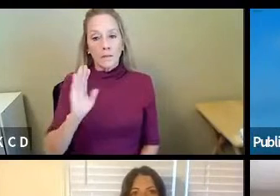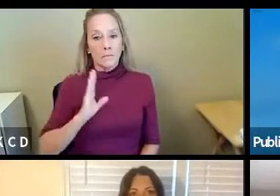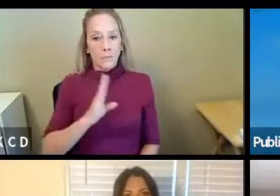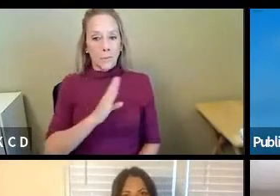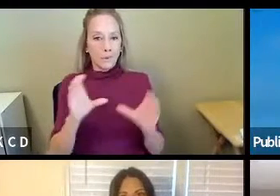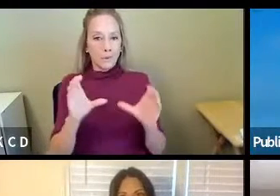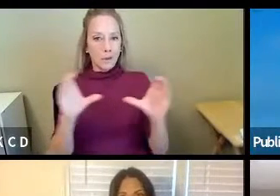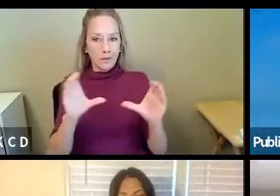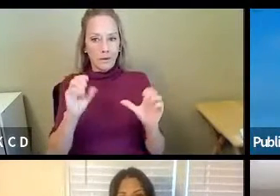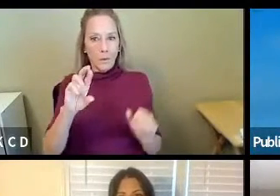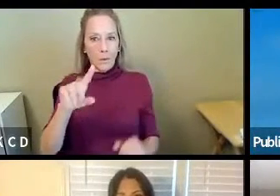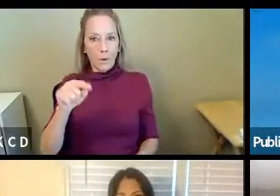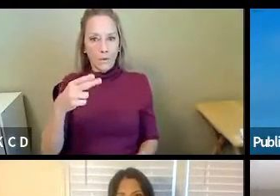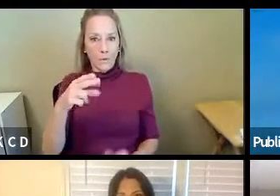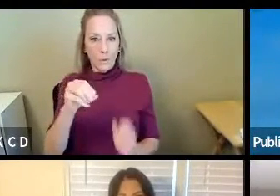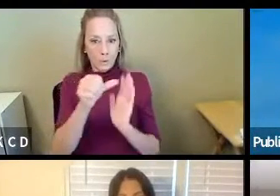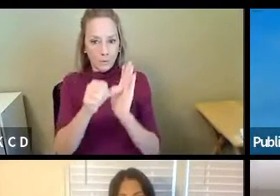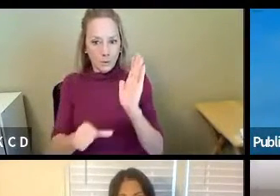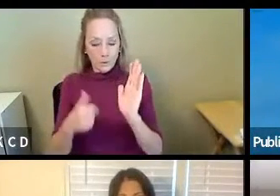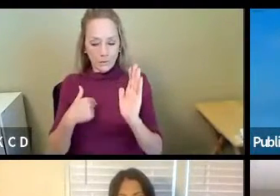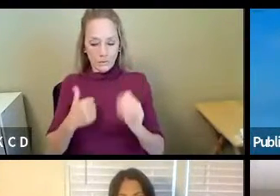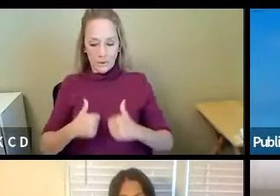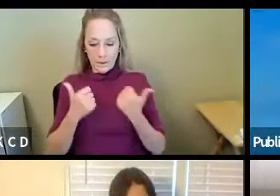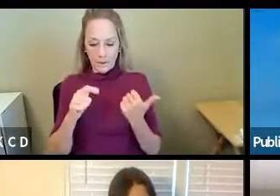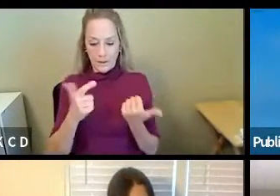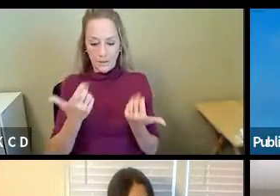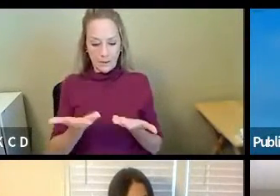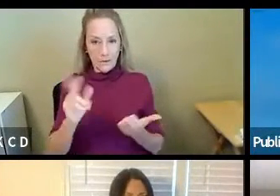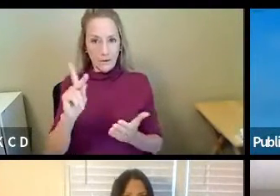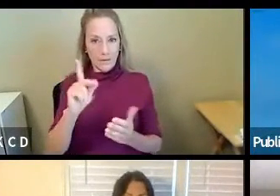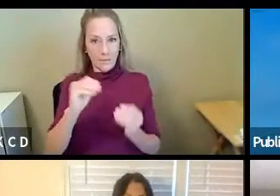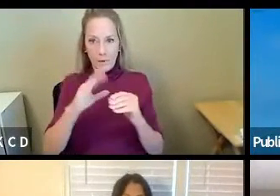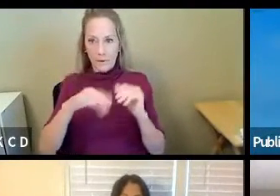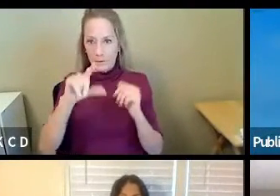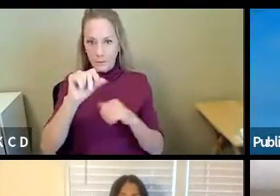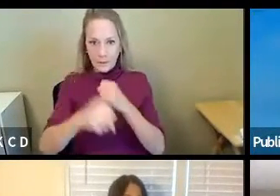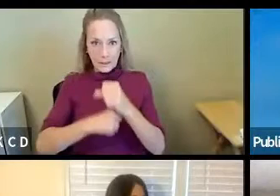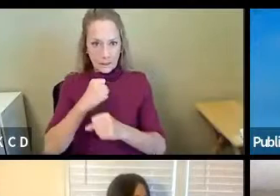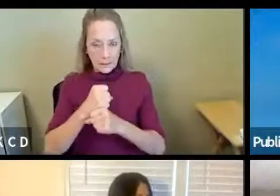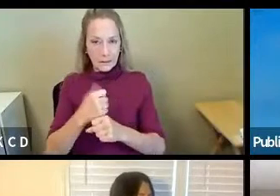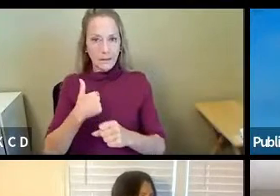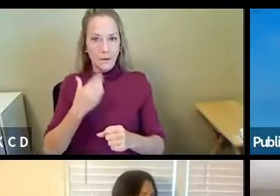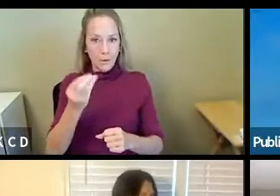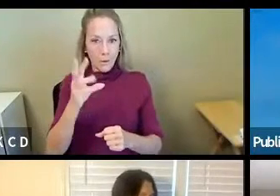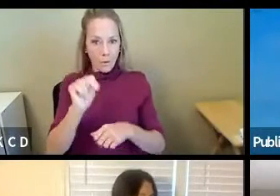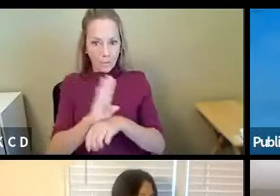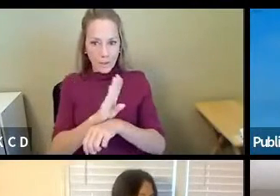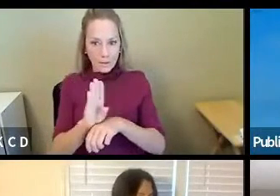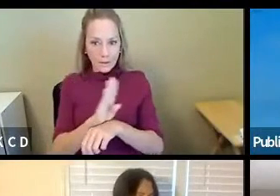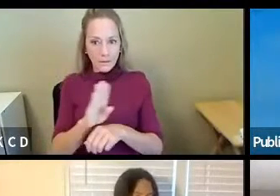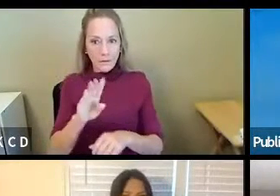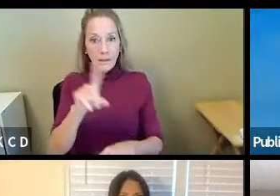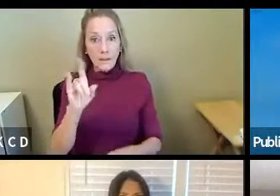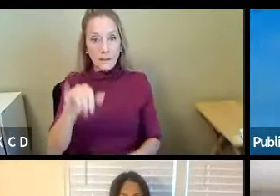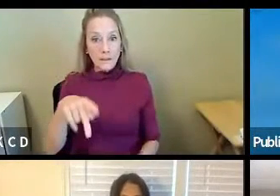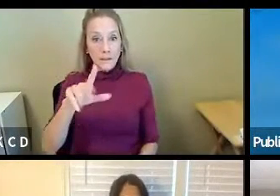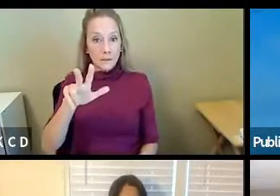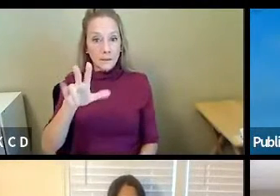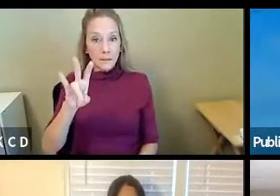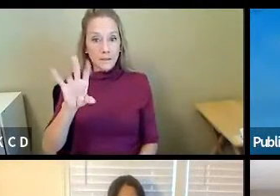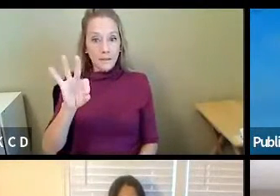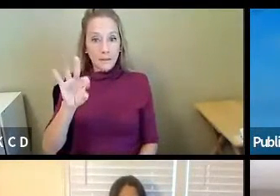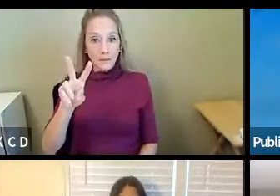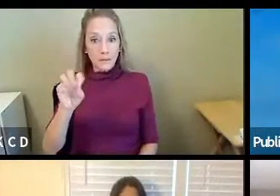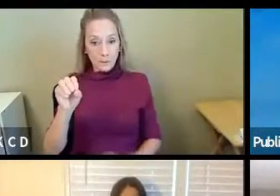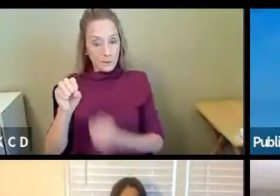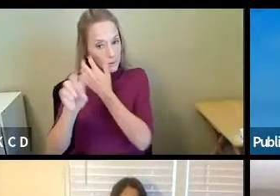surgeon, Knox County resident for over 20 years, small business owner. My zip code is 37932. Thank you, Mayor Jacobs and the board,